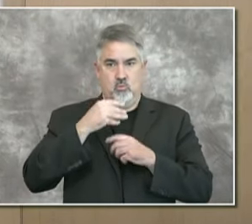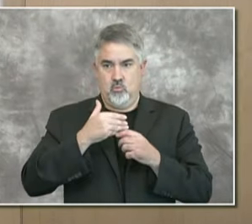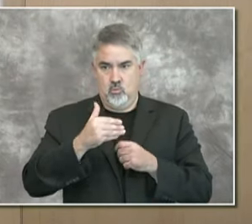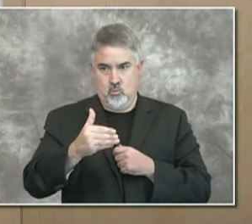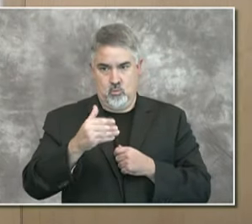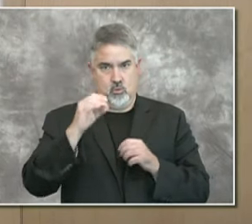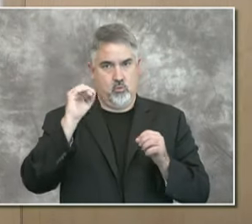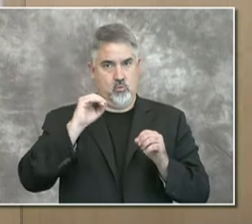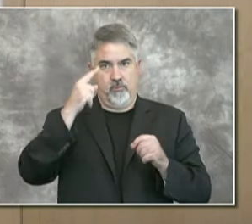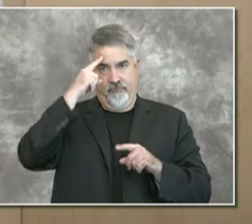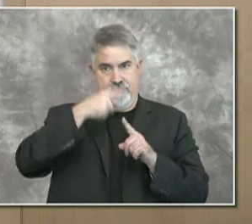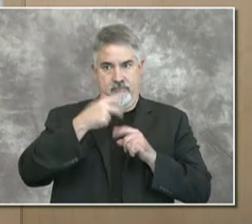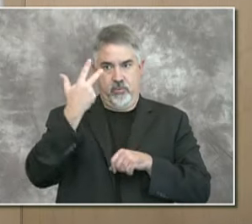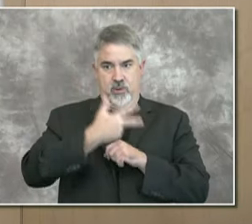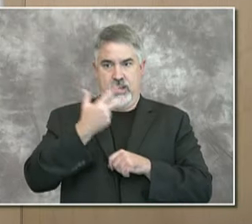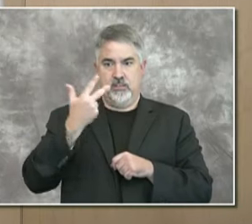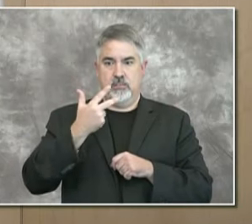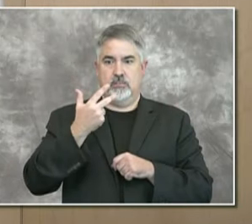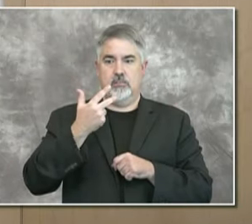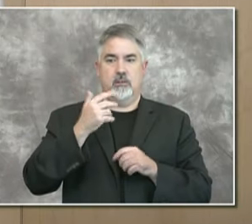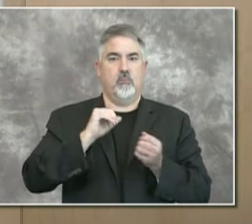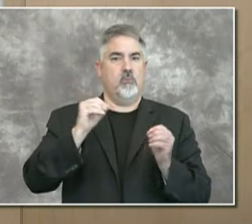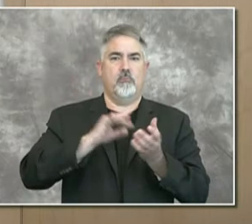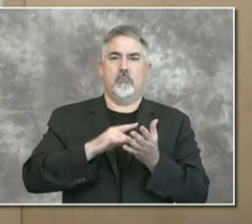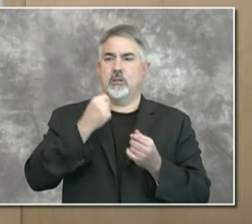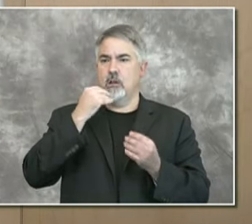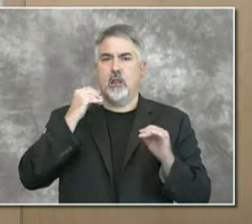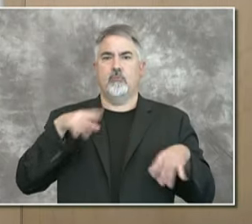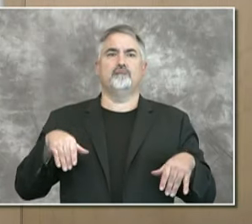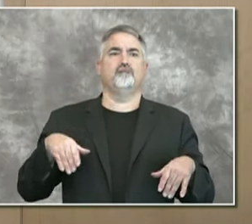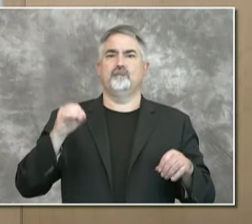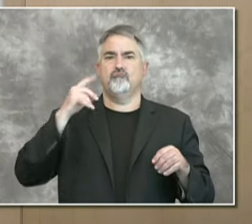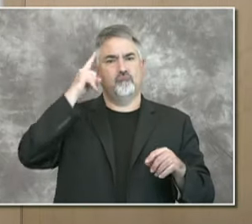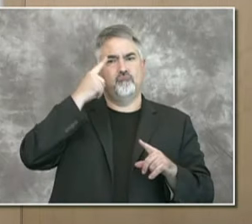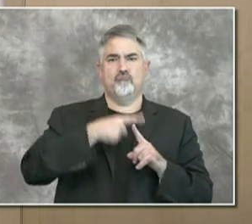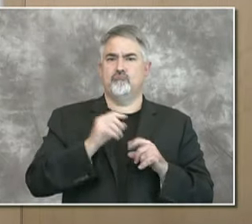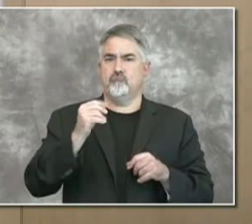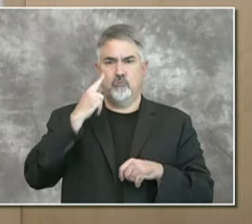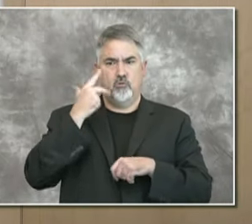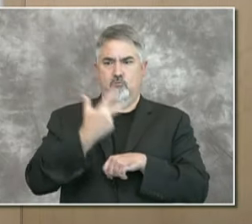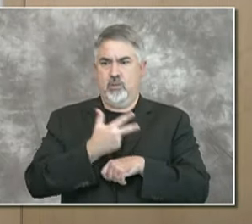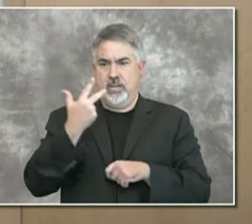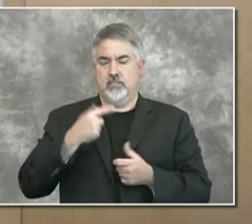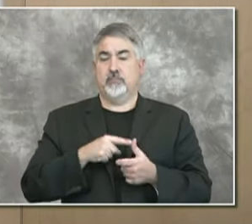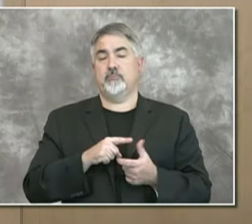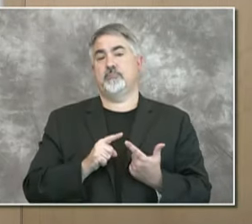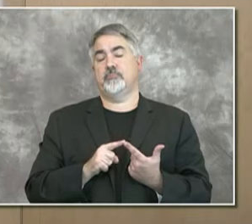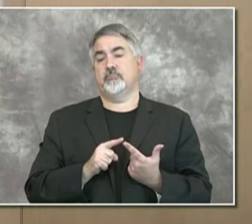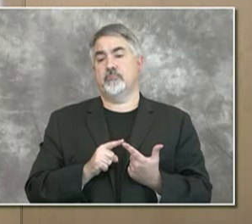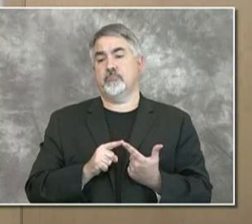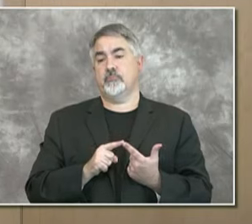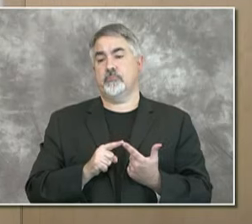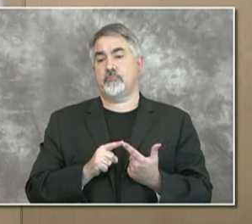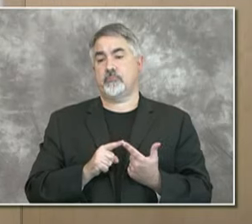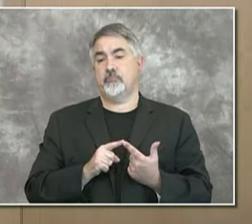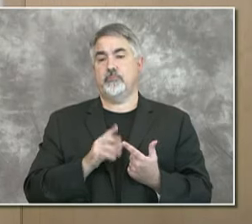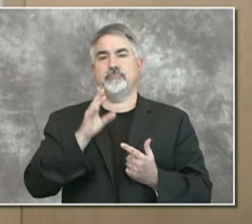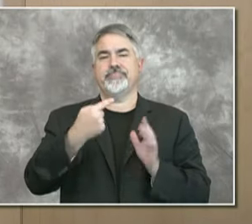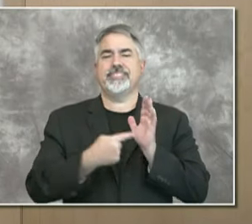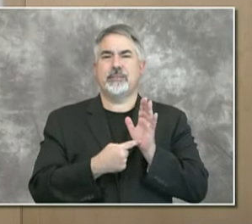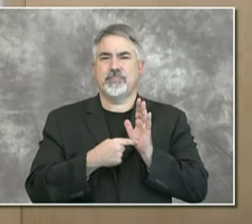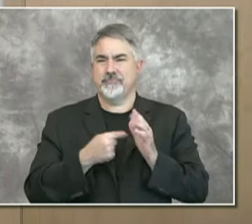without the use of fever-reducing medication, as well as your symptoms being